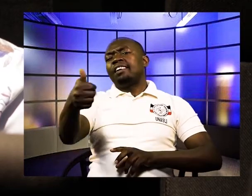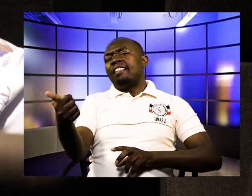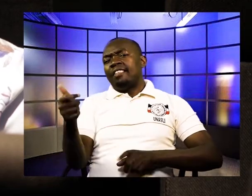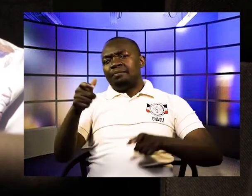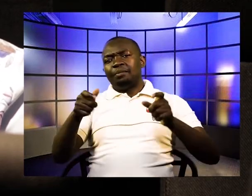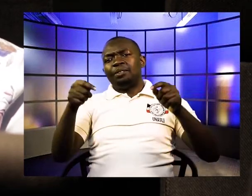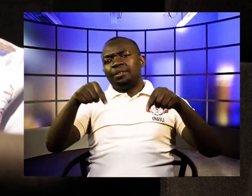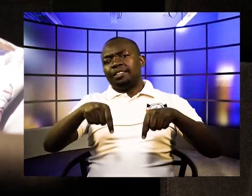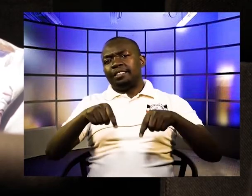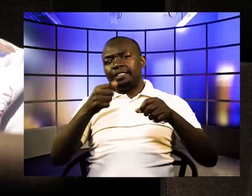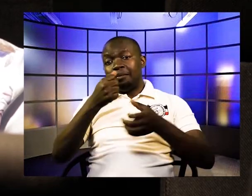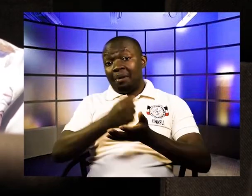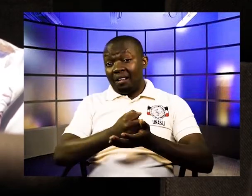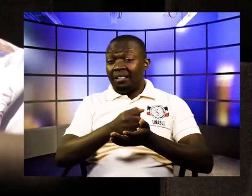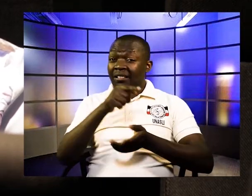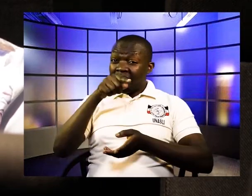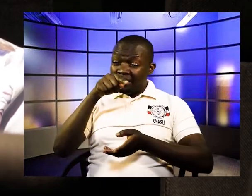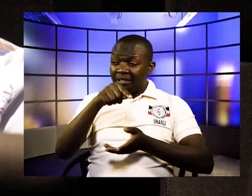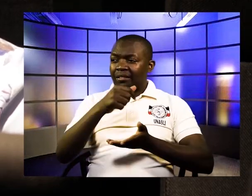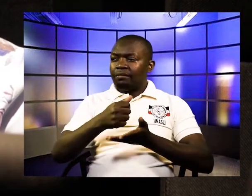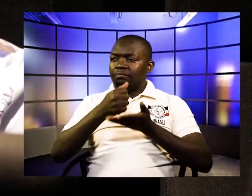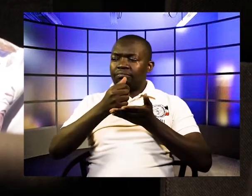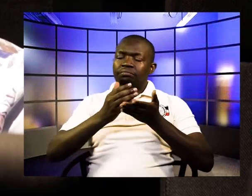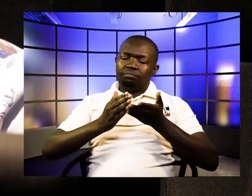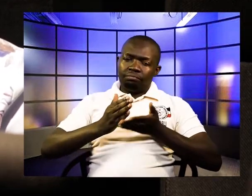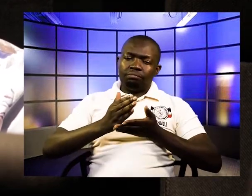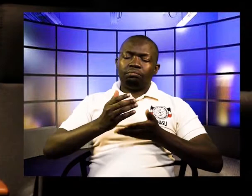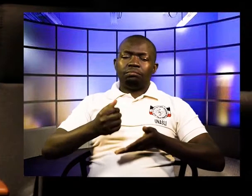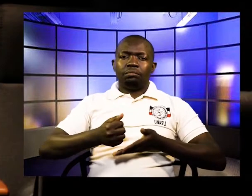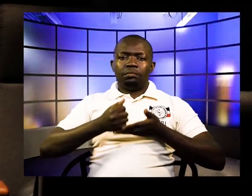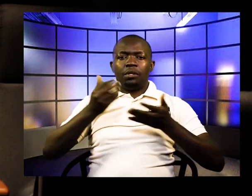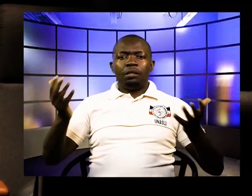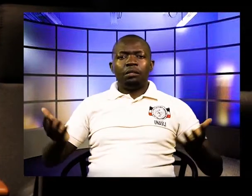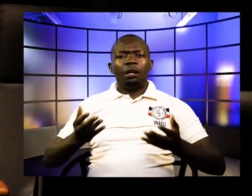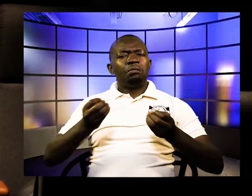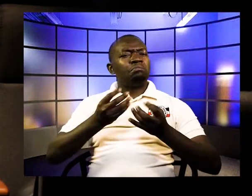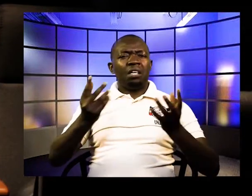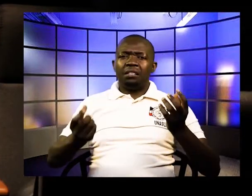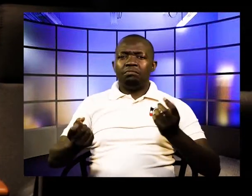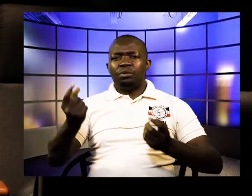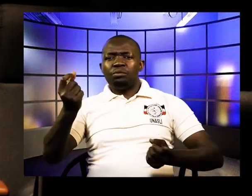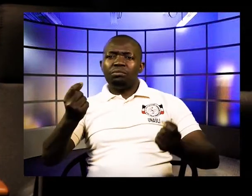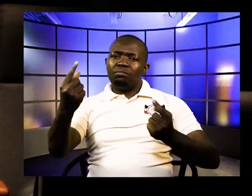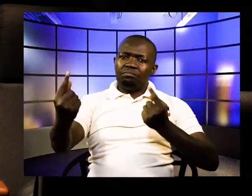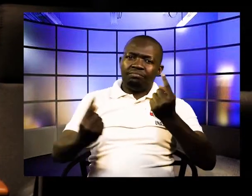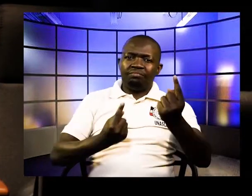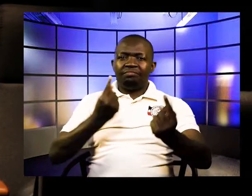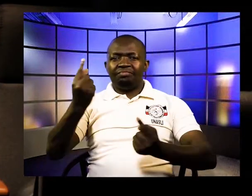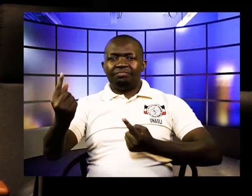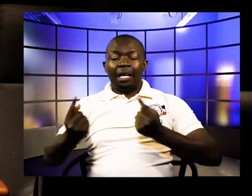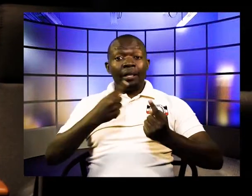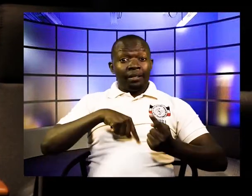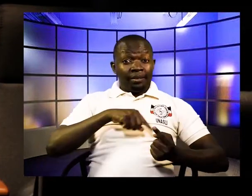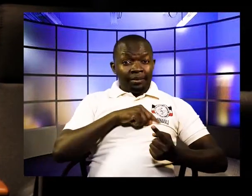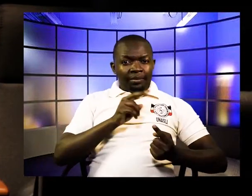person in the bank. And this has really encouraged them to come out. We've seen many of them come out. We have not only